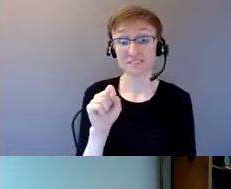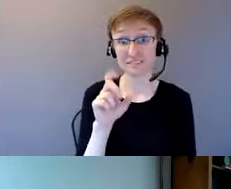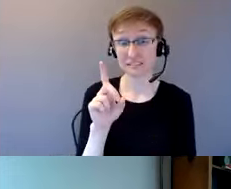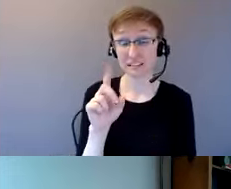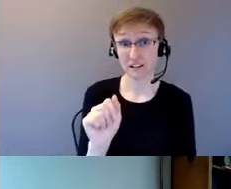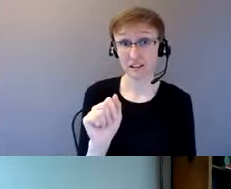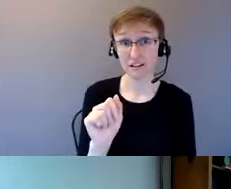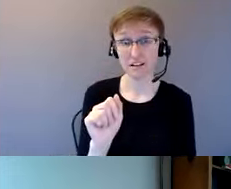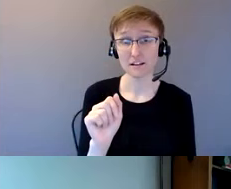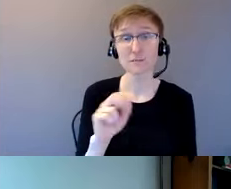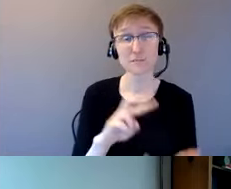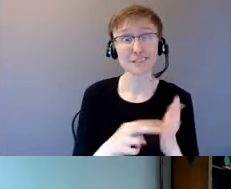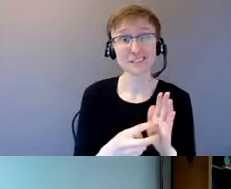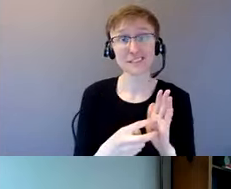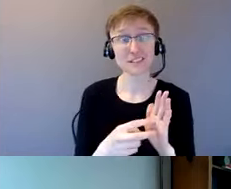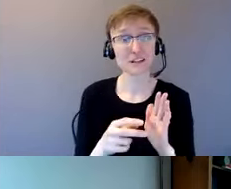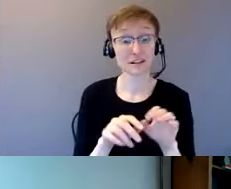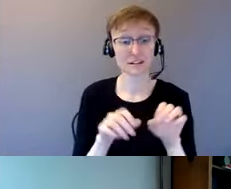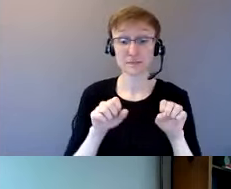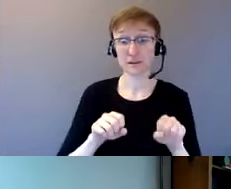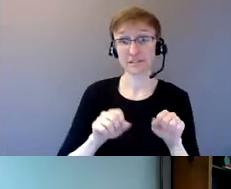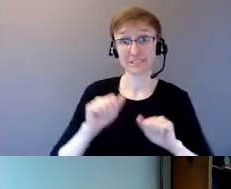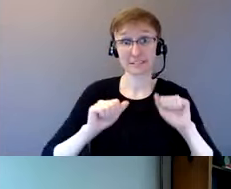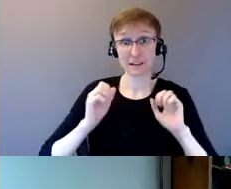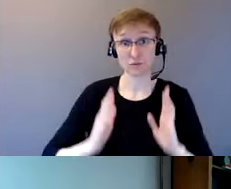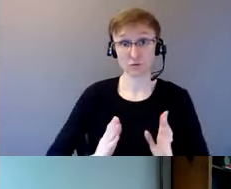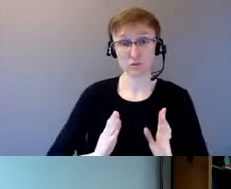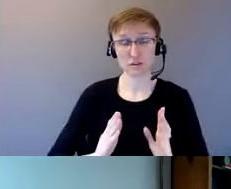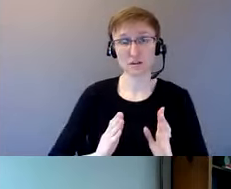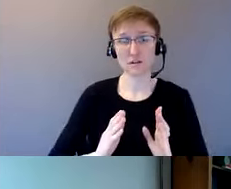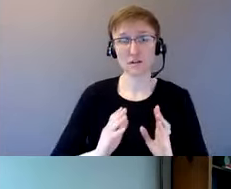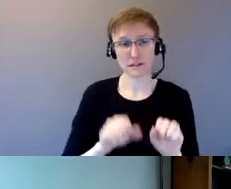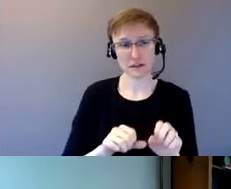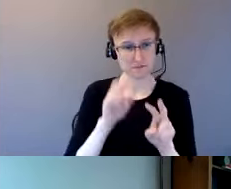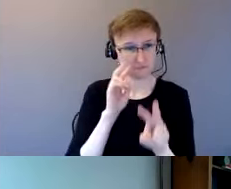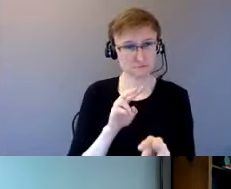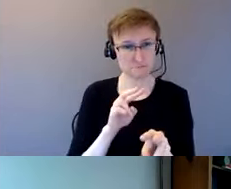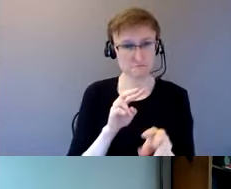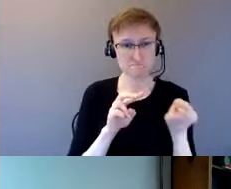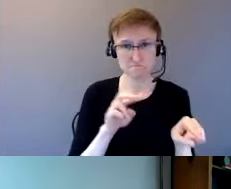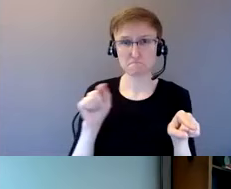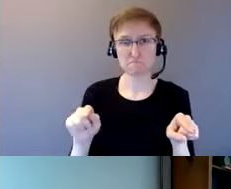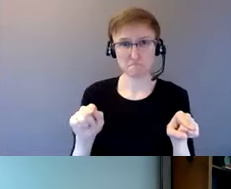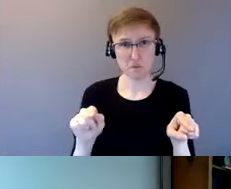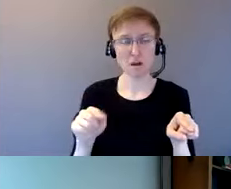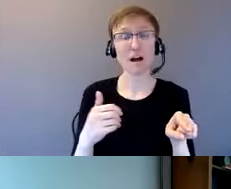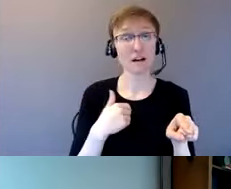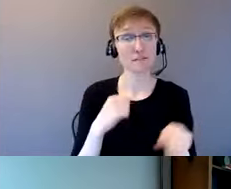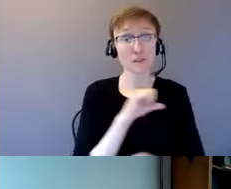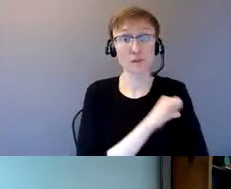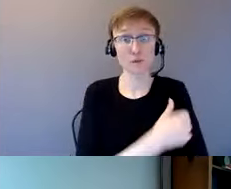assessors, designated capacity assessors, some specific and exclusive authorities as far as making decisions.